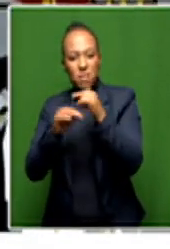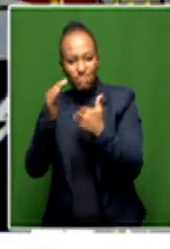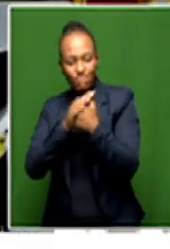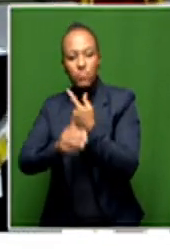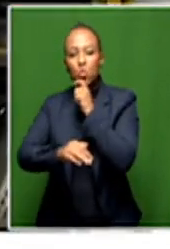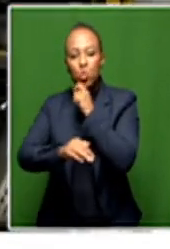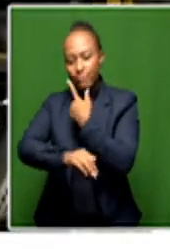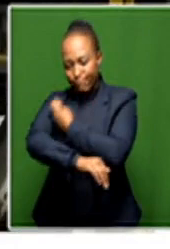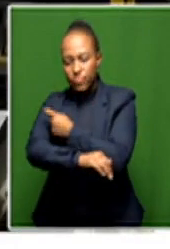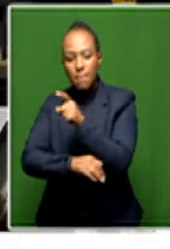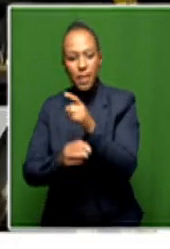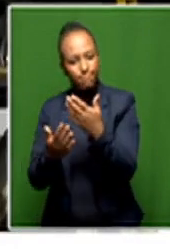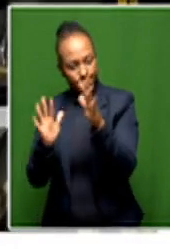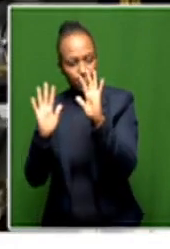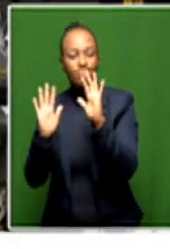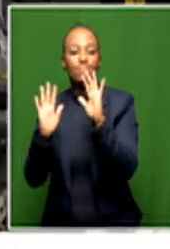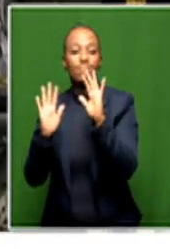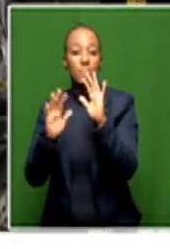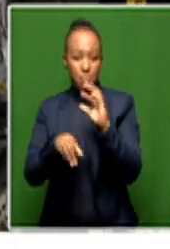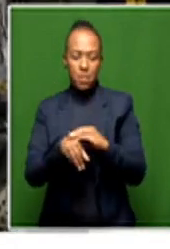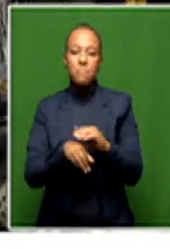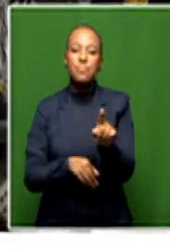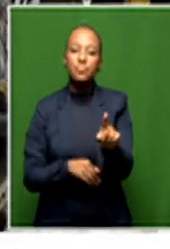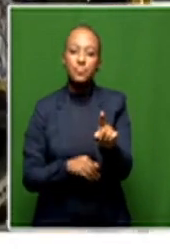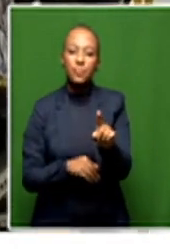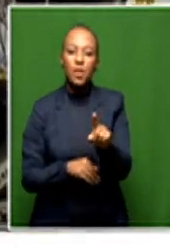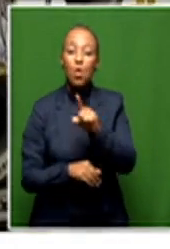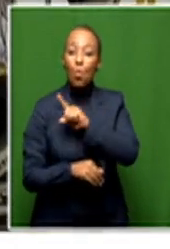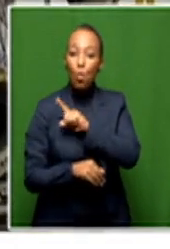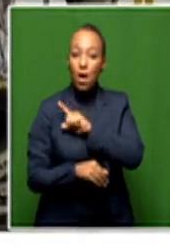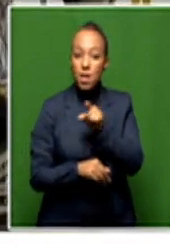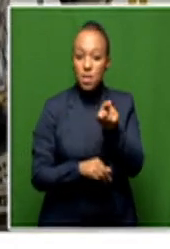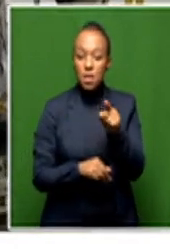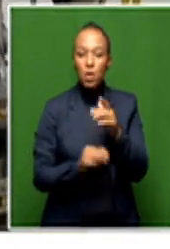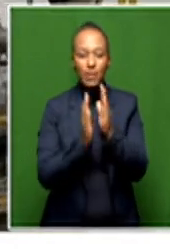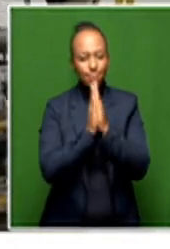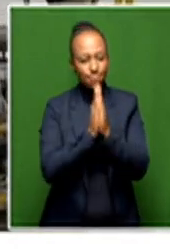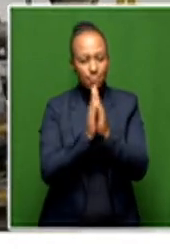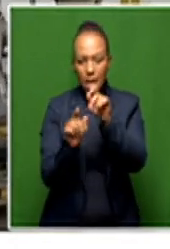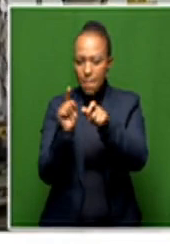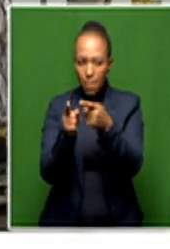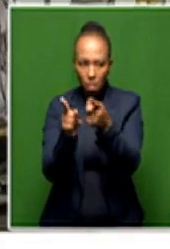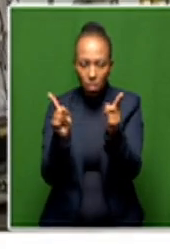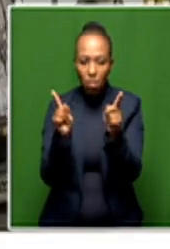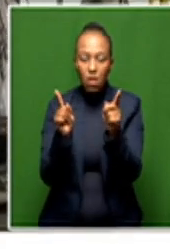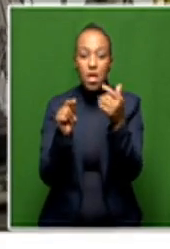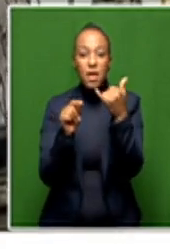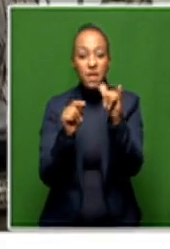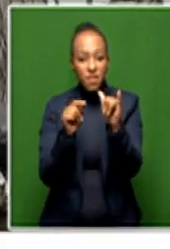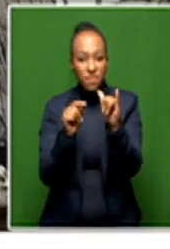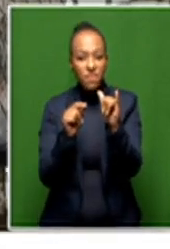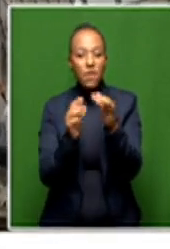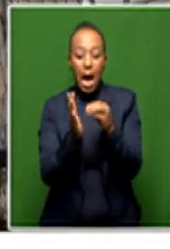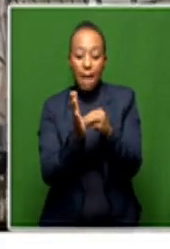So, and this brings us to another problem, and this is where I would urge our people out there. Once if you get